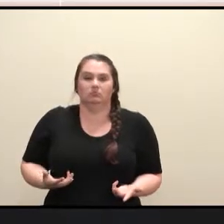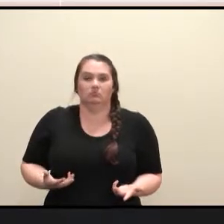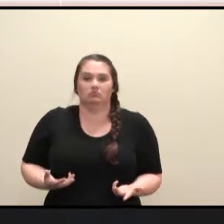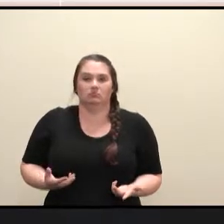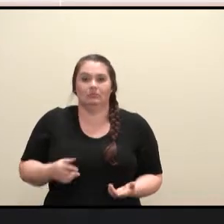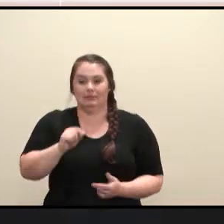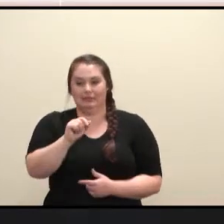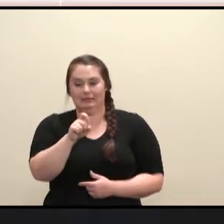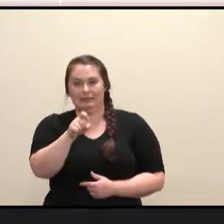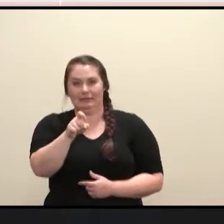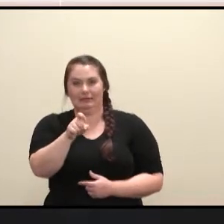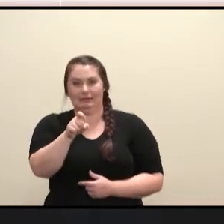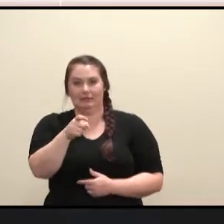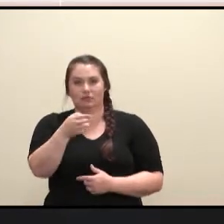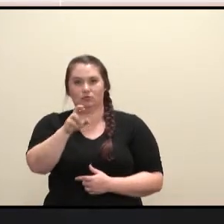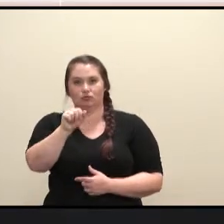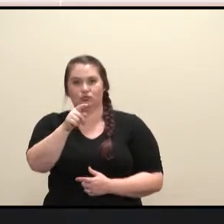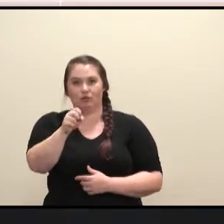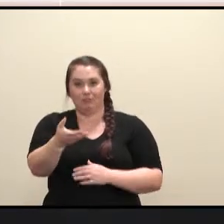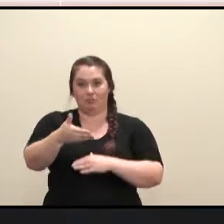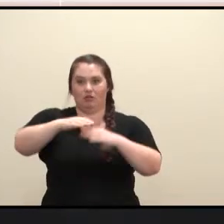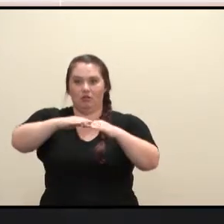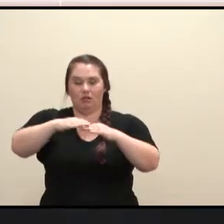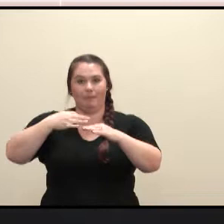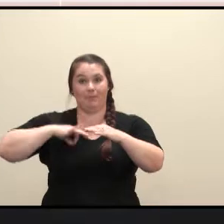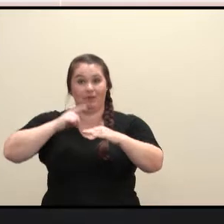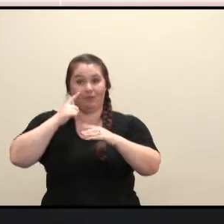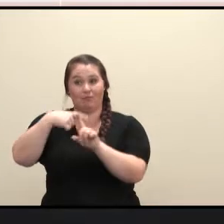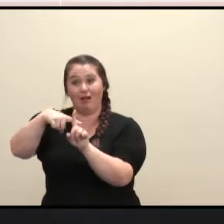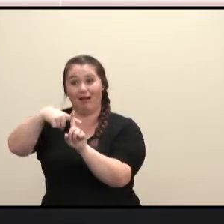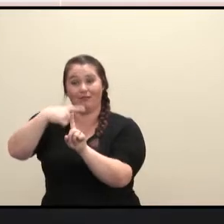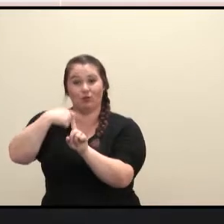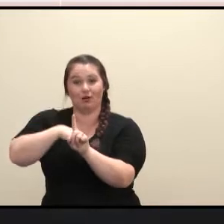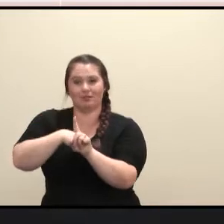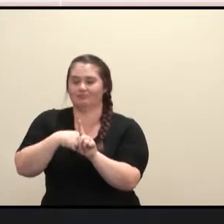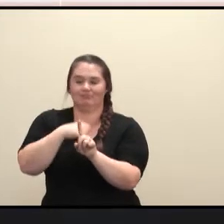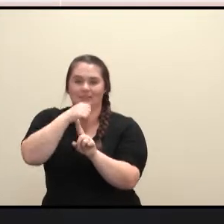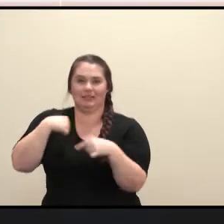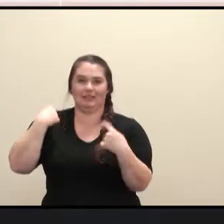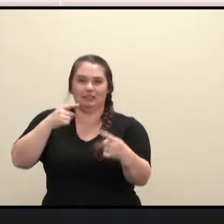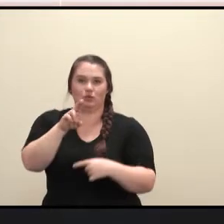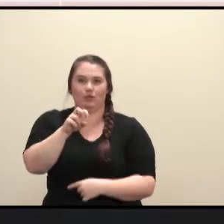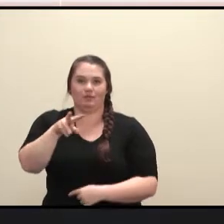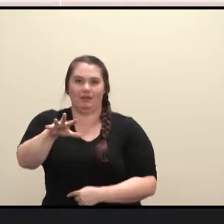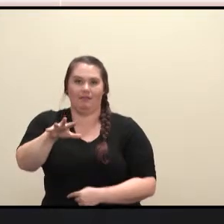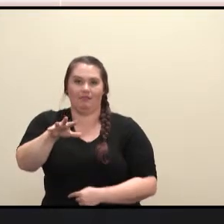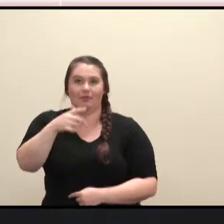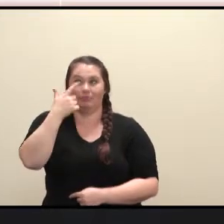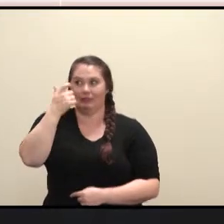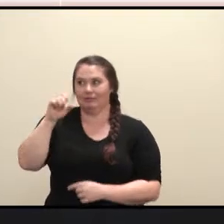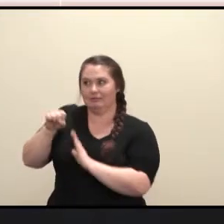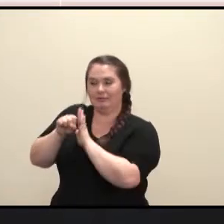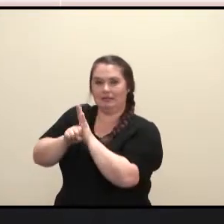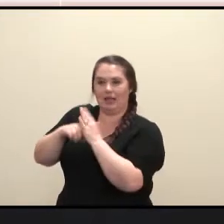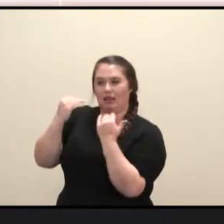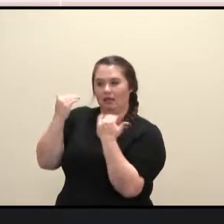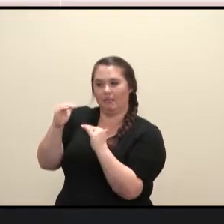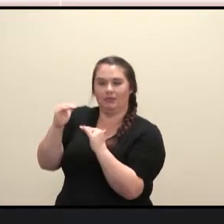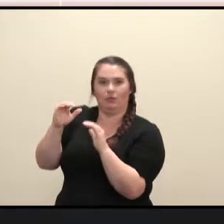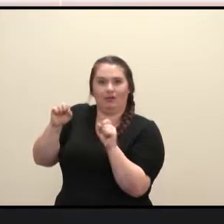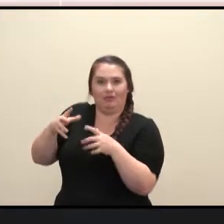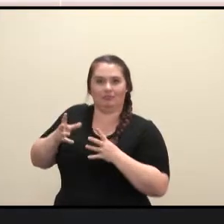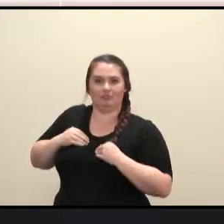from a increased tax rate since 2005-06, because they started limiting what we could set for a tax